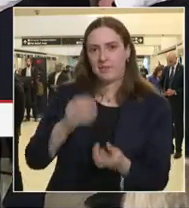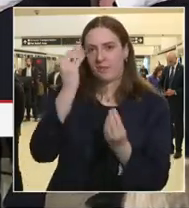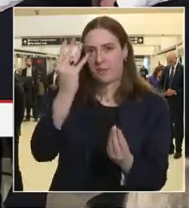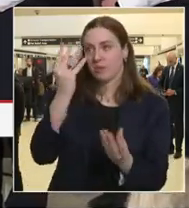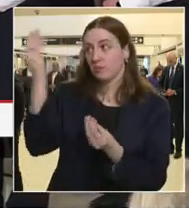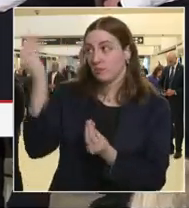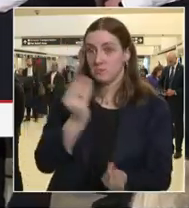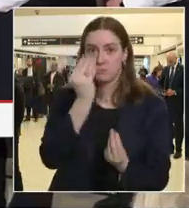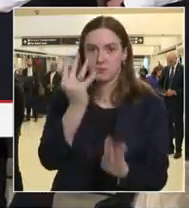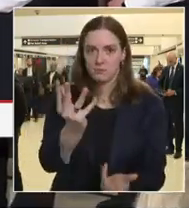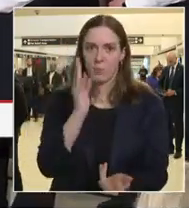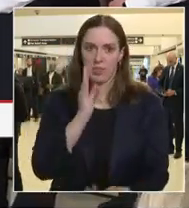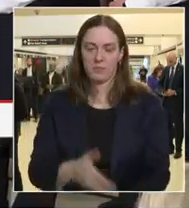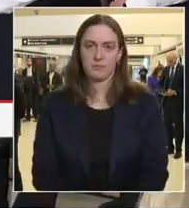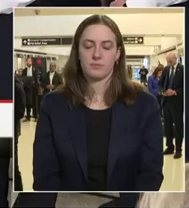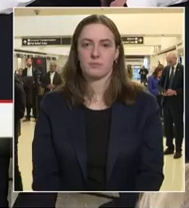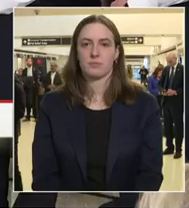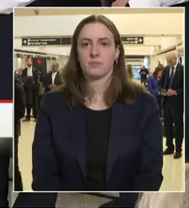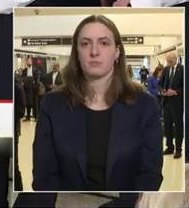statement.